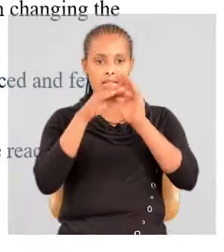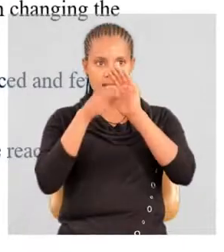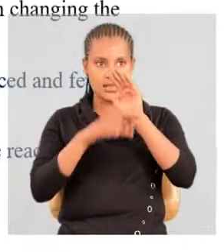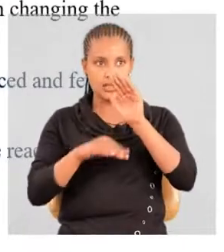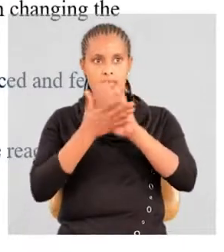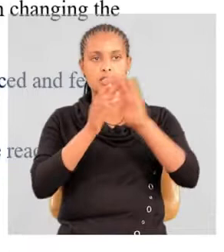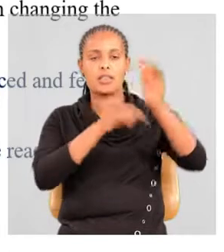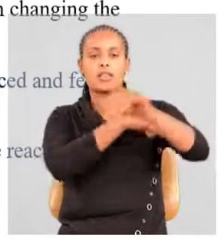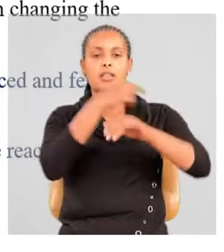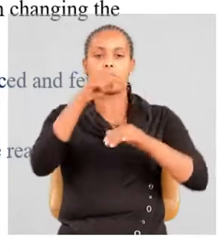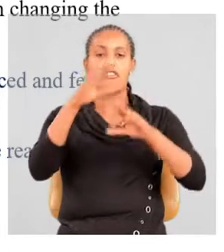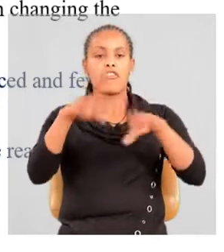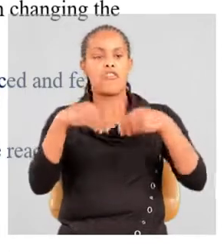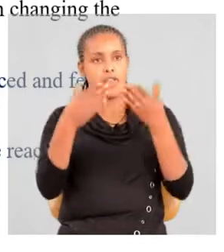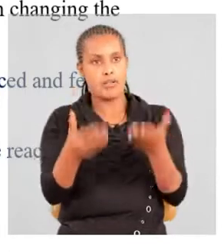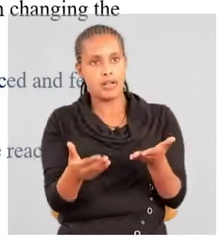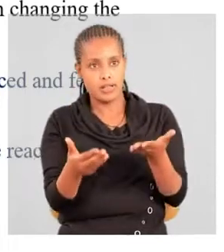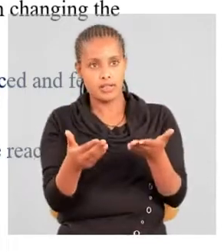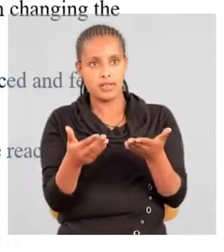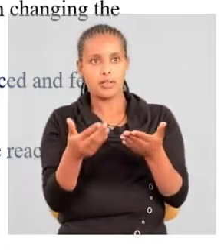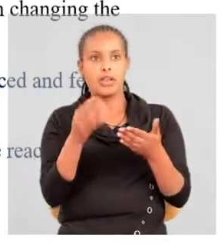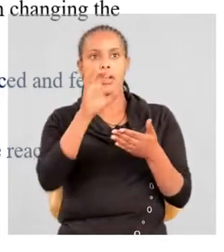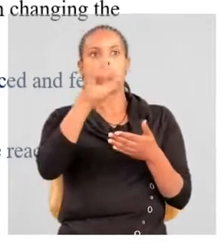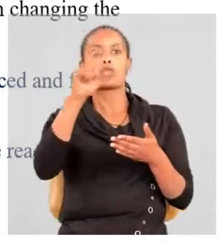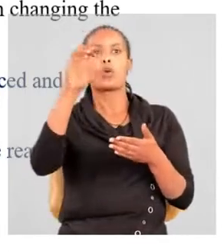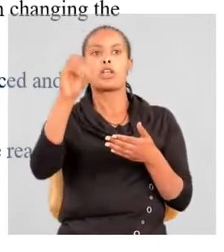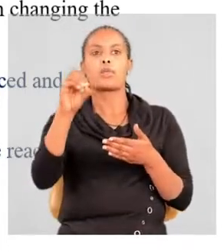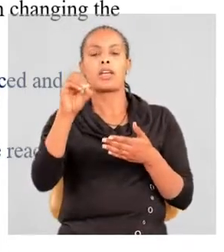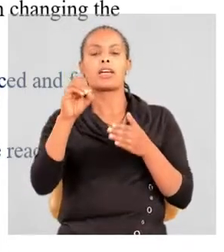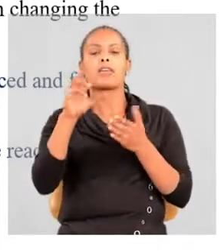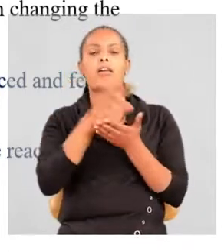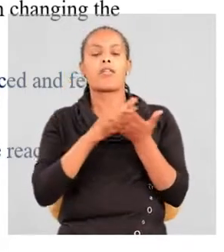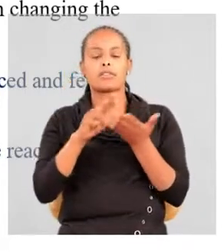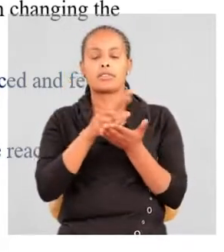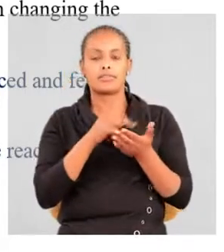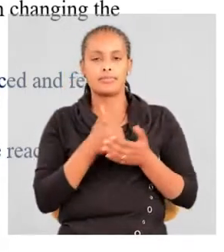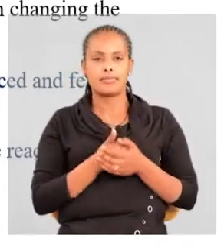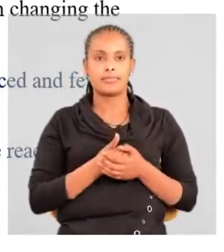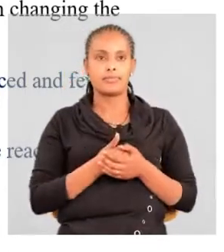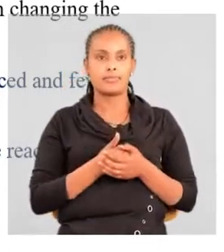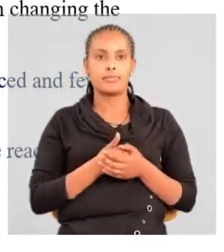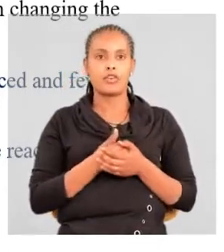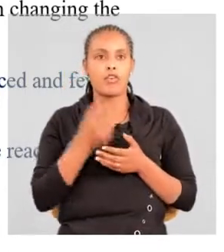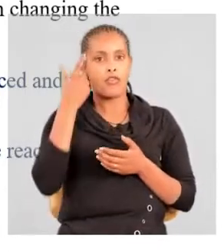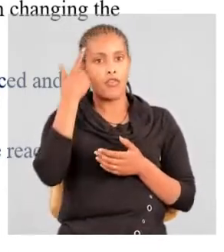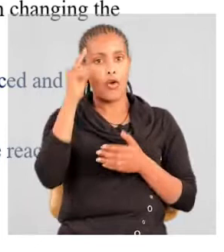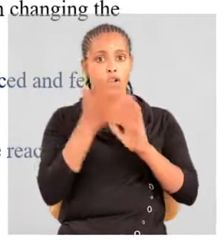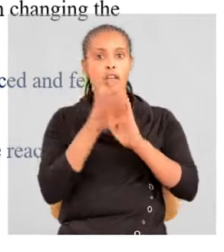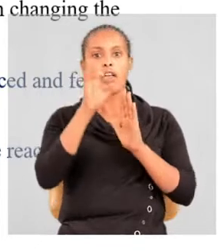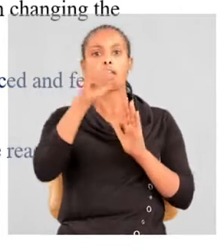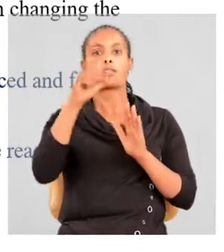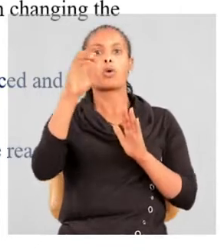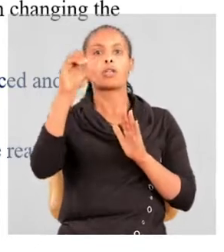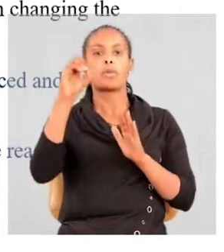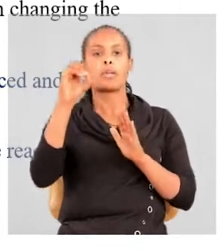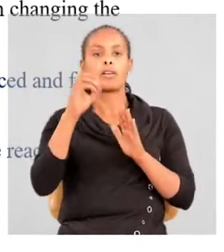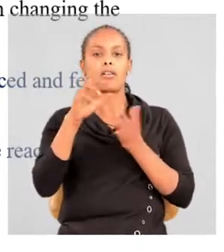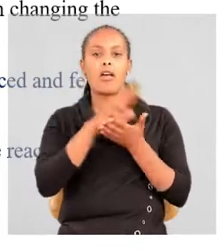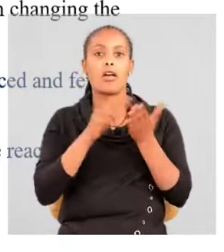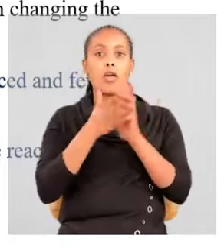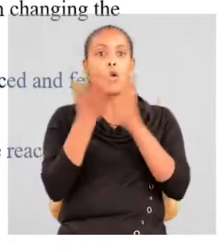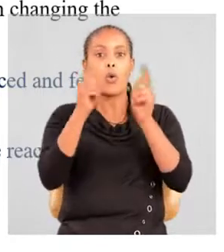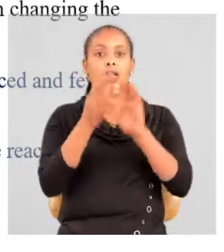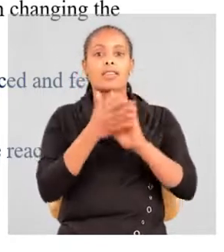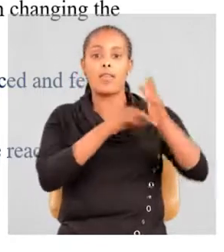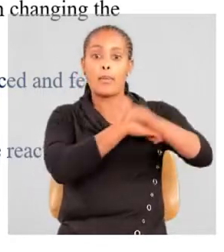Decreasing the temperature favors the exothermic reaction. For exothermic reaction,